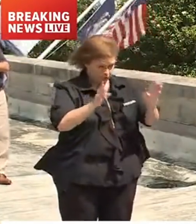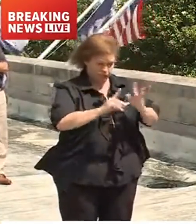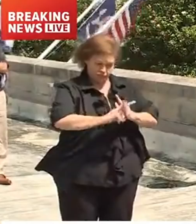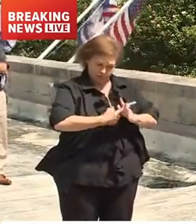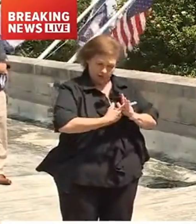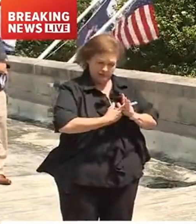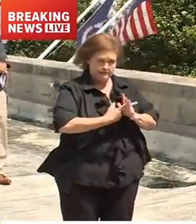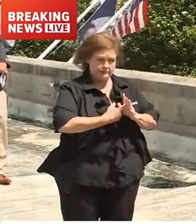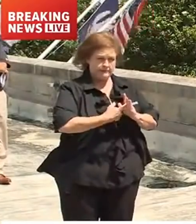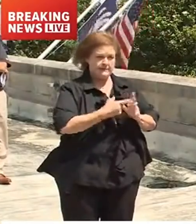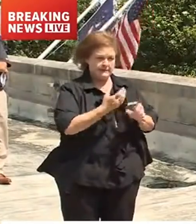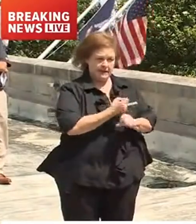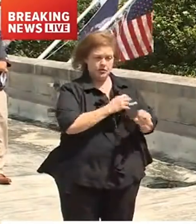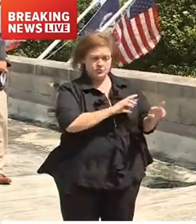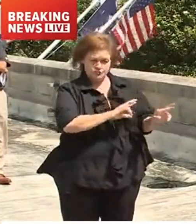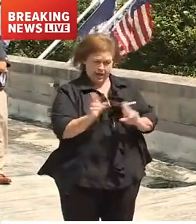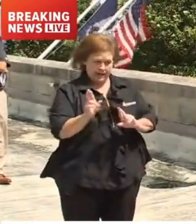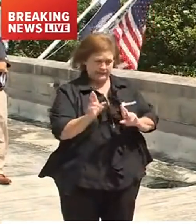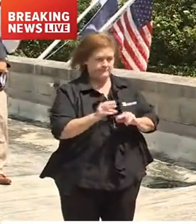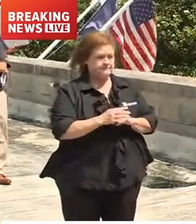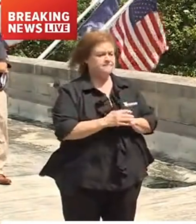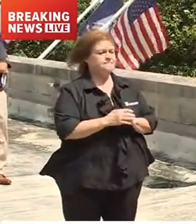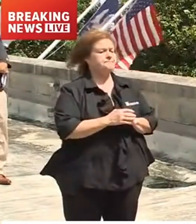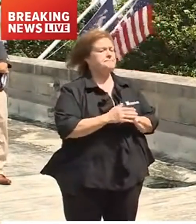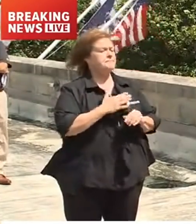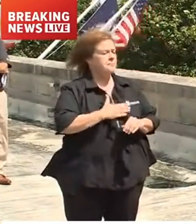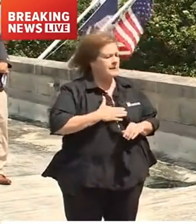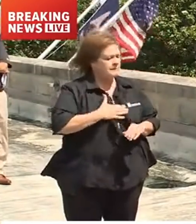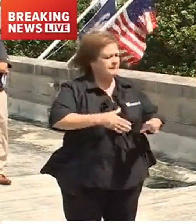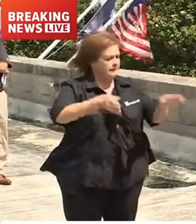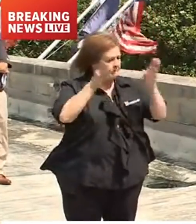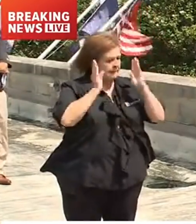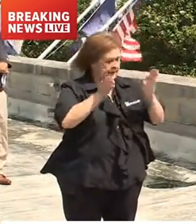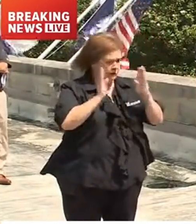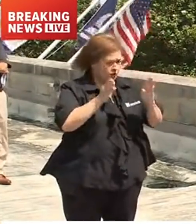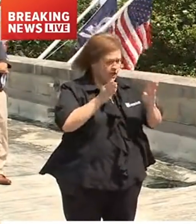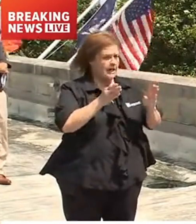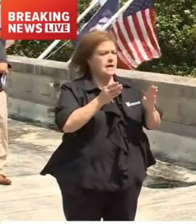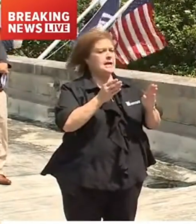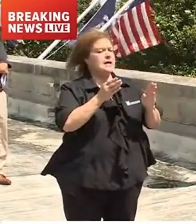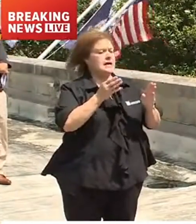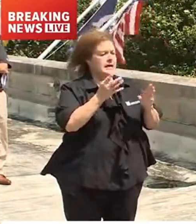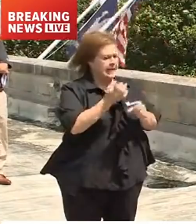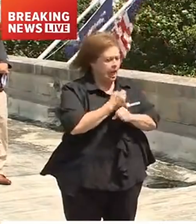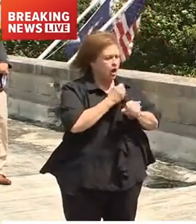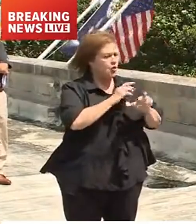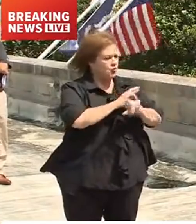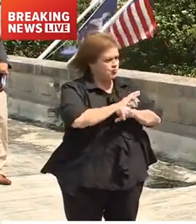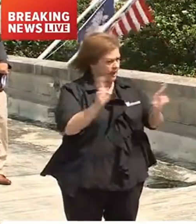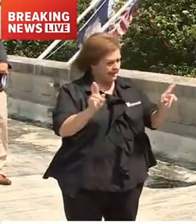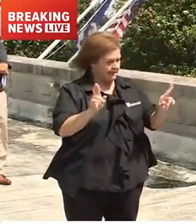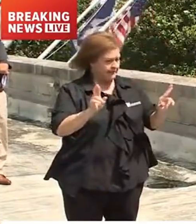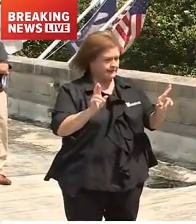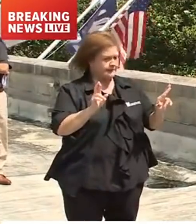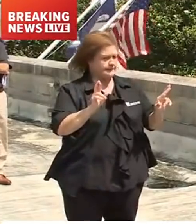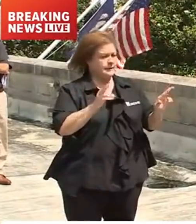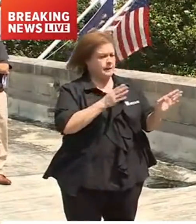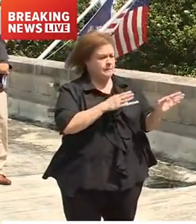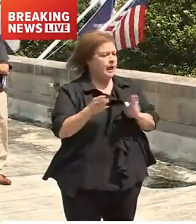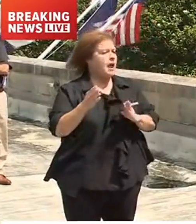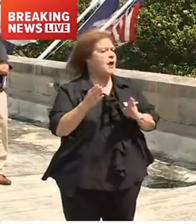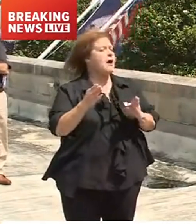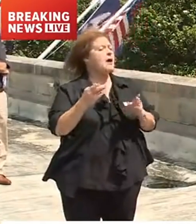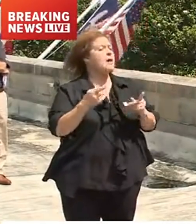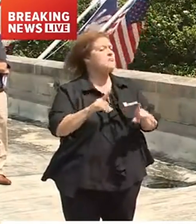getting ourselves ready. Pay attention, get yourselves ready. Prepare for